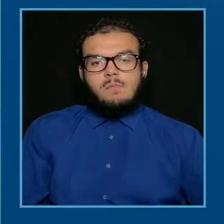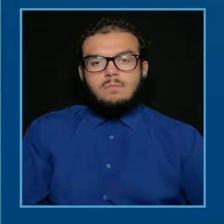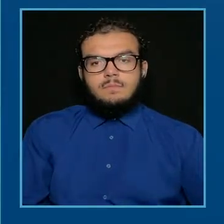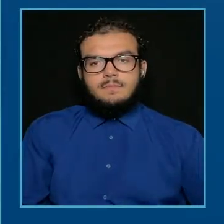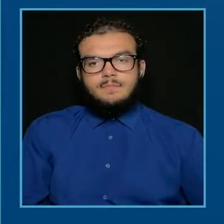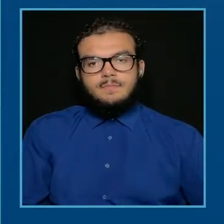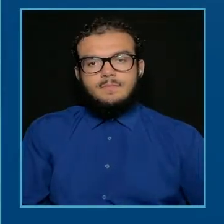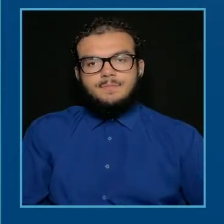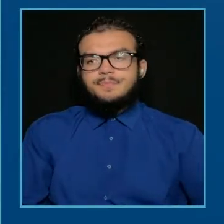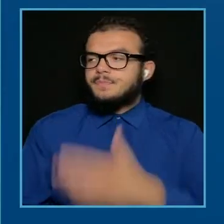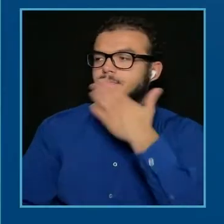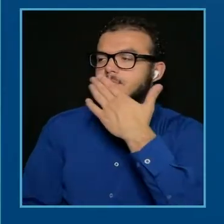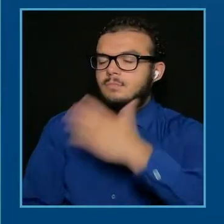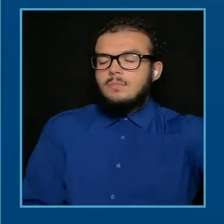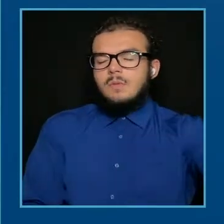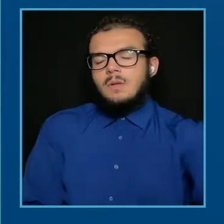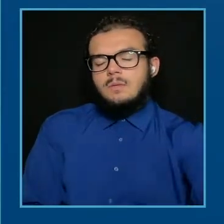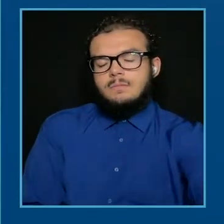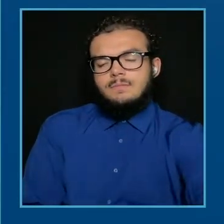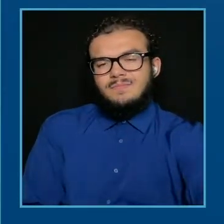Thank you, Mr. Townley.